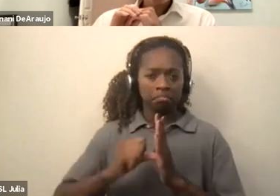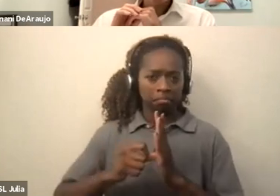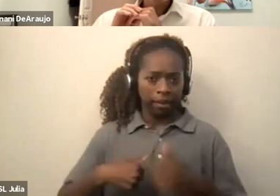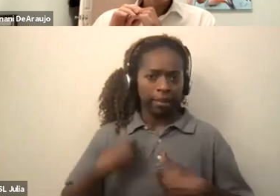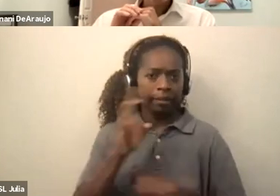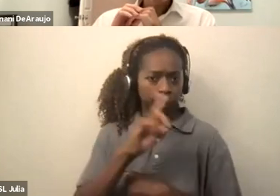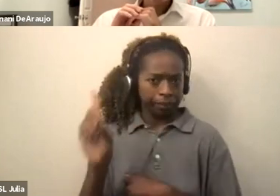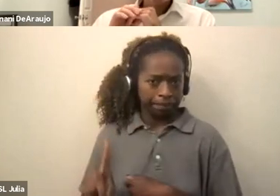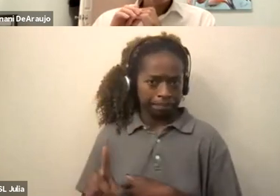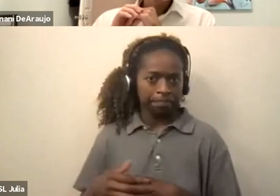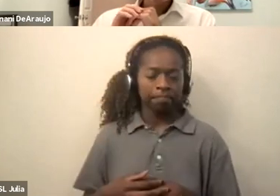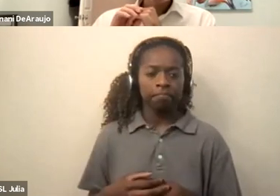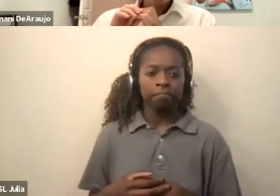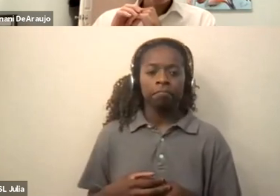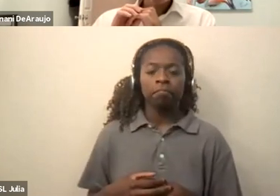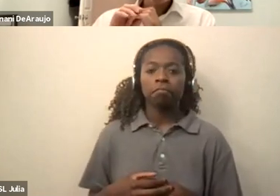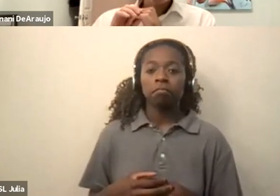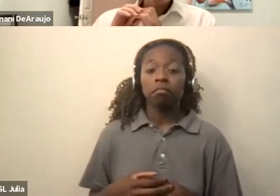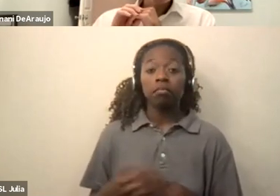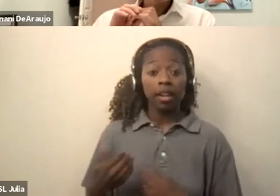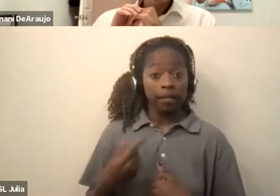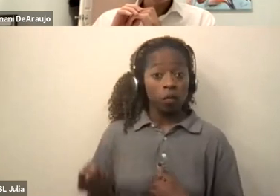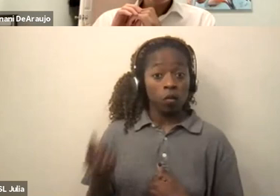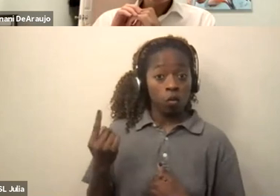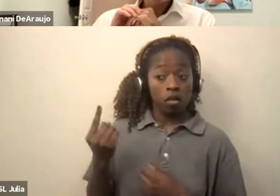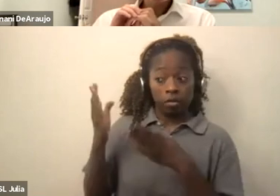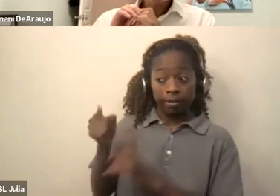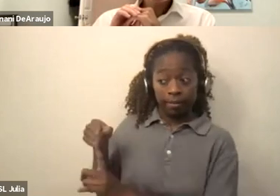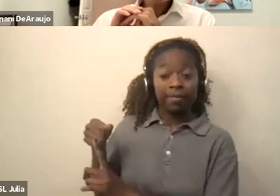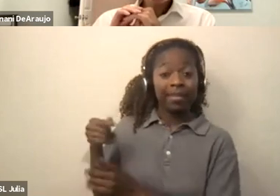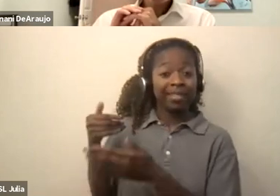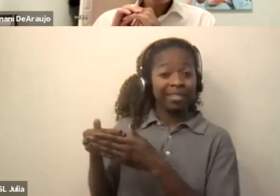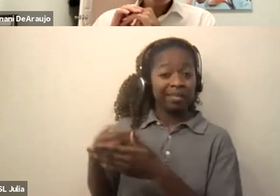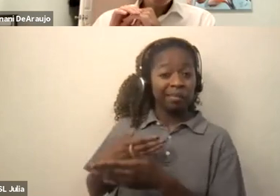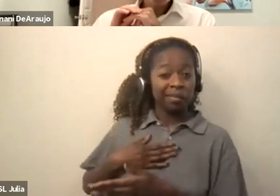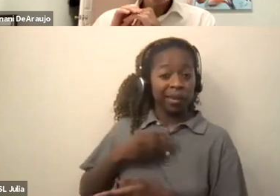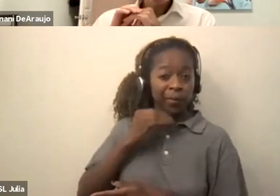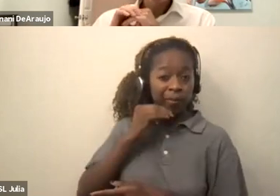have um a crossing guard at the corner of my house and